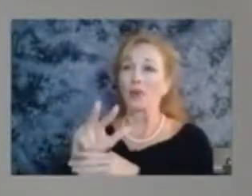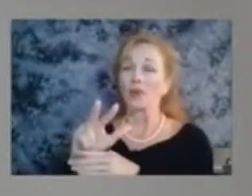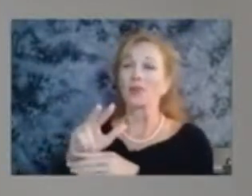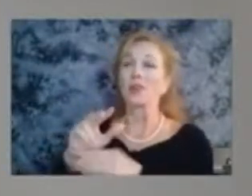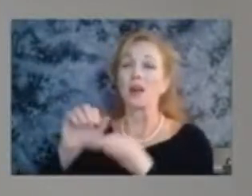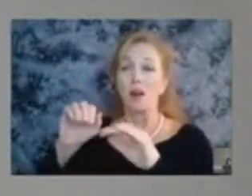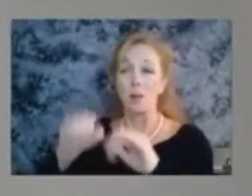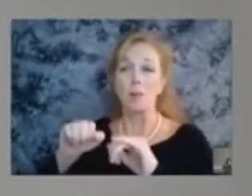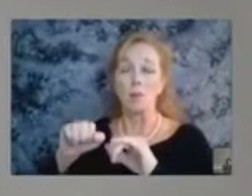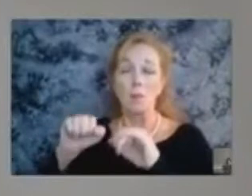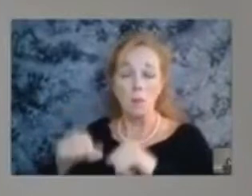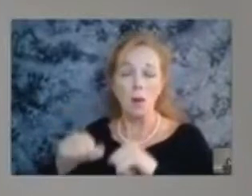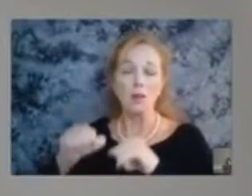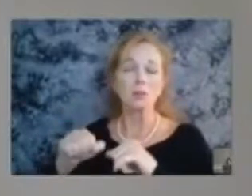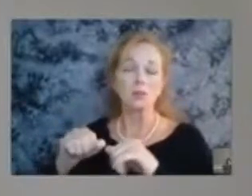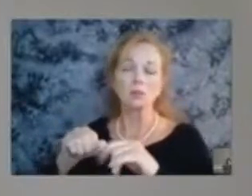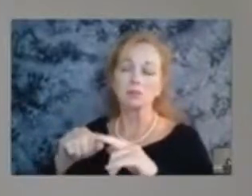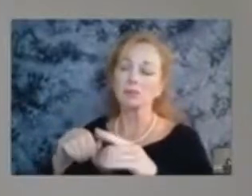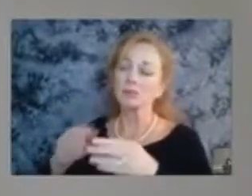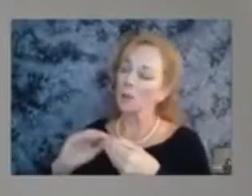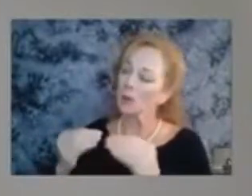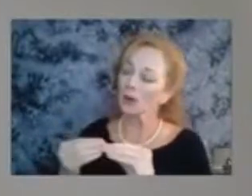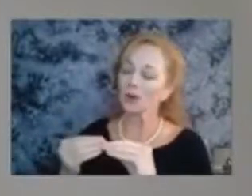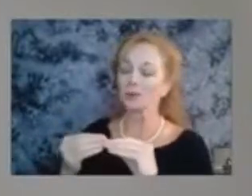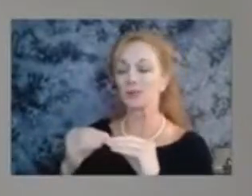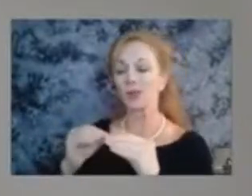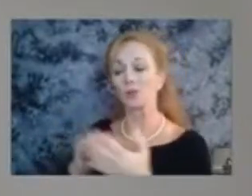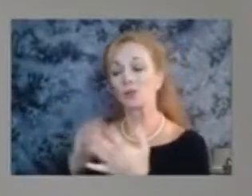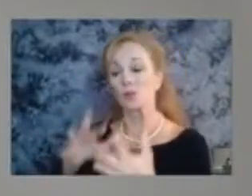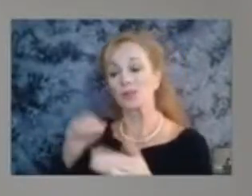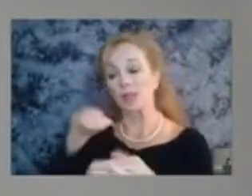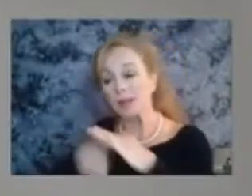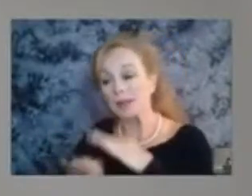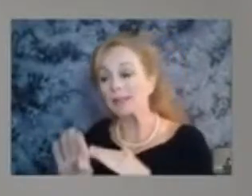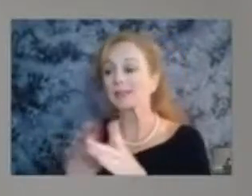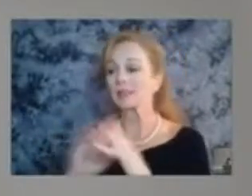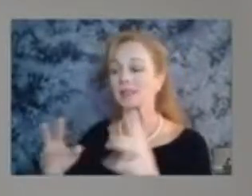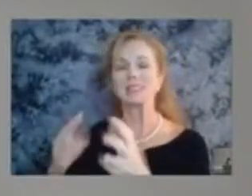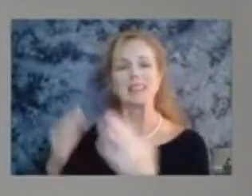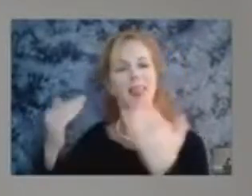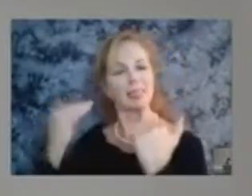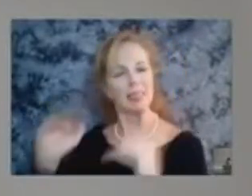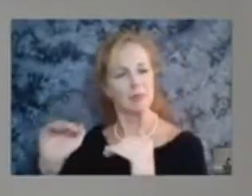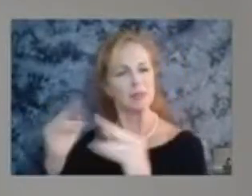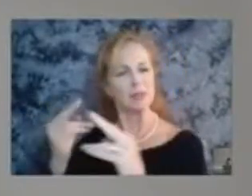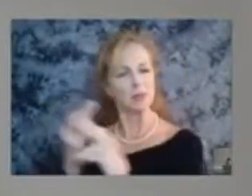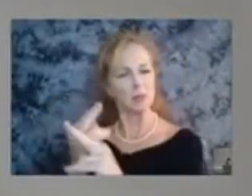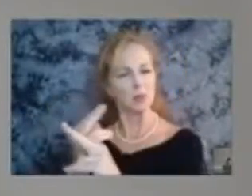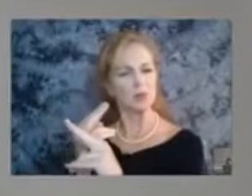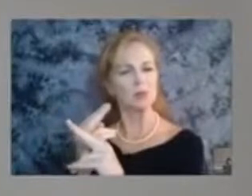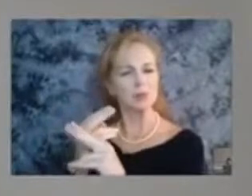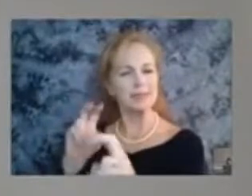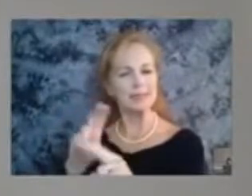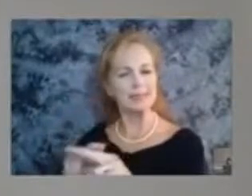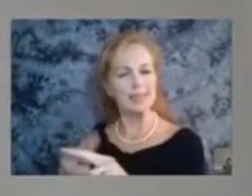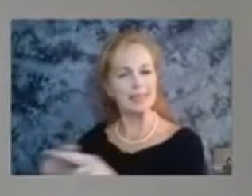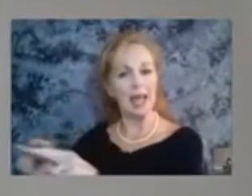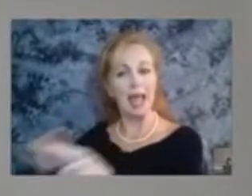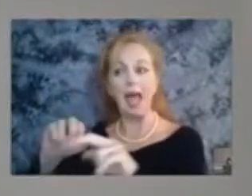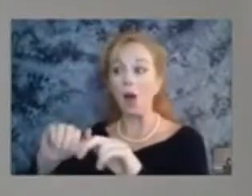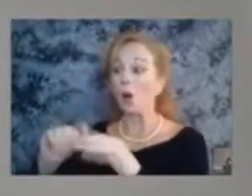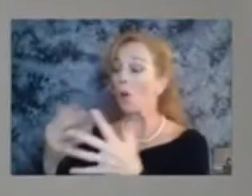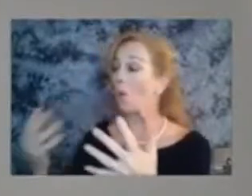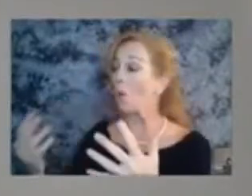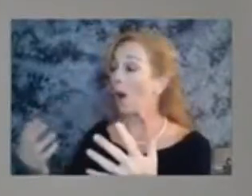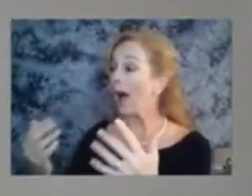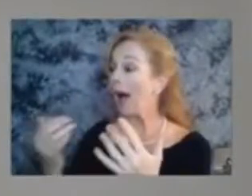bringing into that building. So it's very much, what is the space used for? How is the space currently designed? And then how do